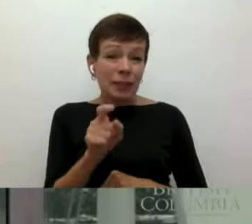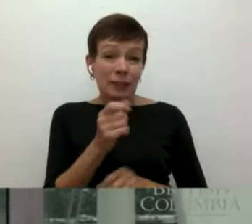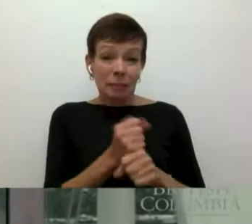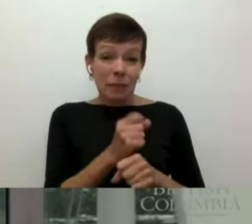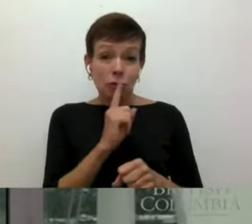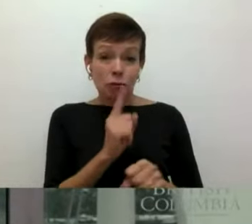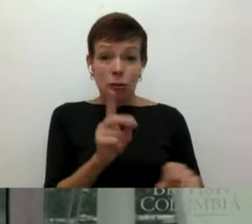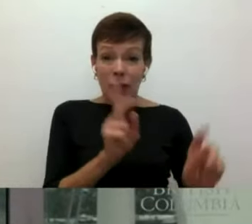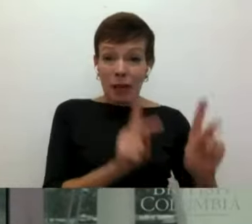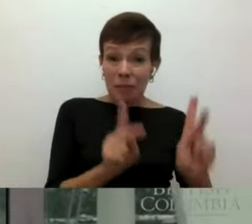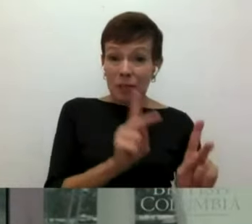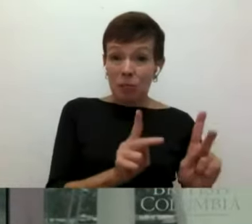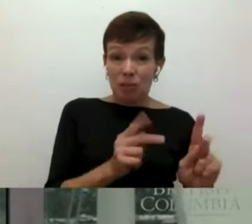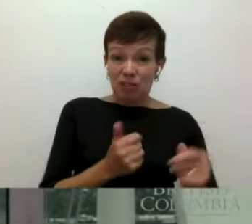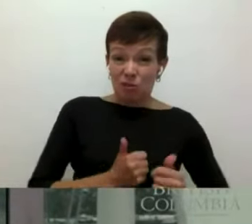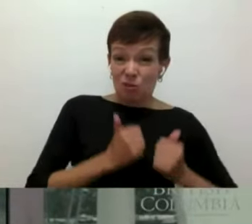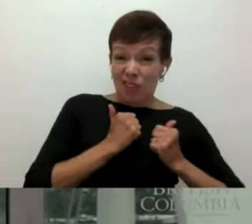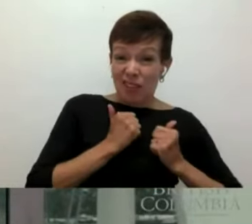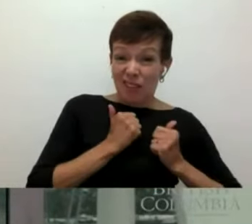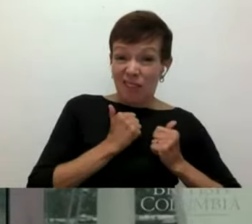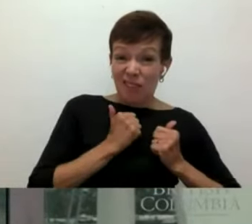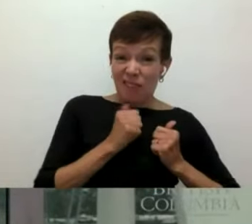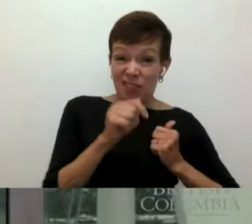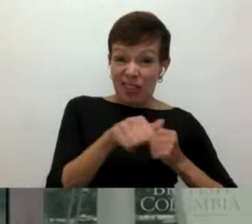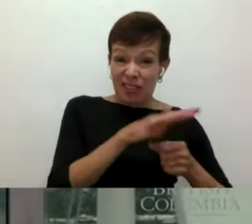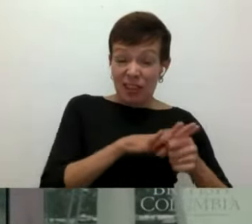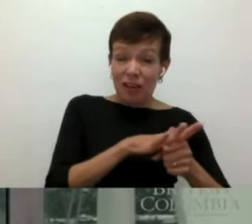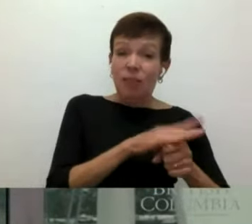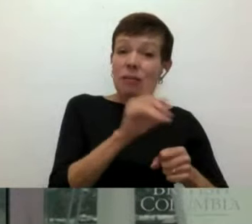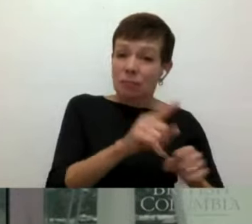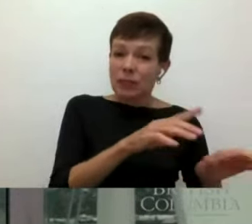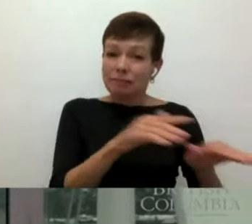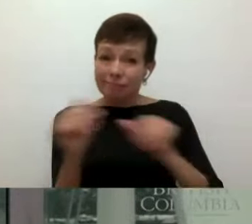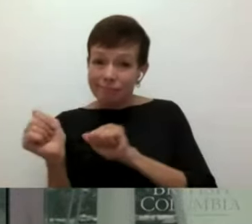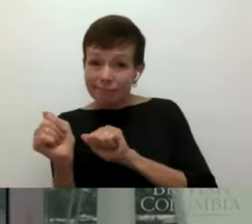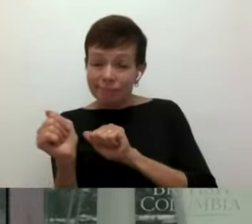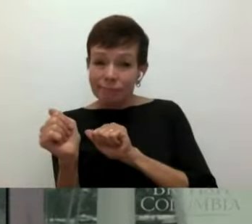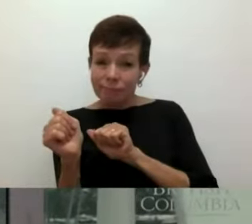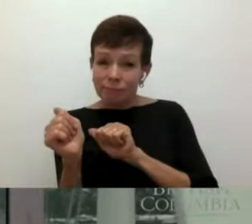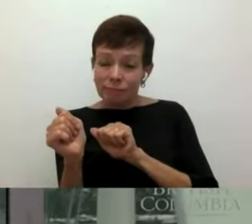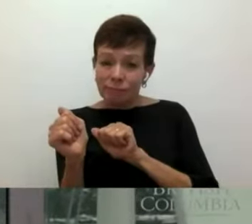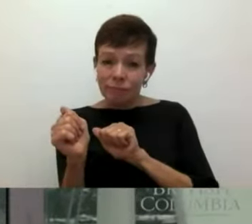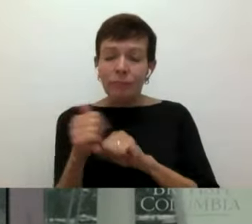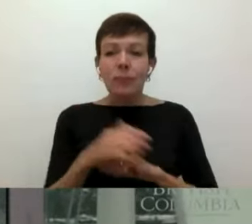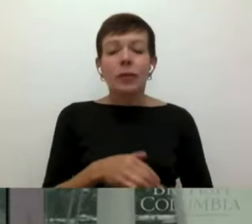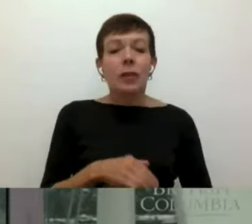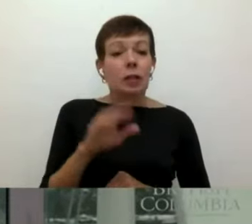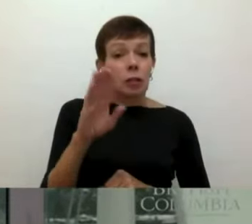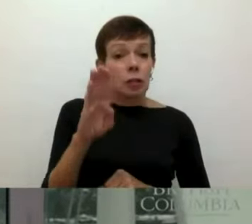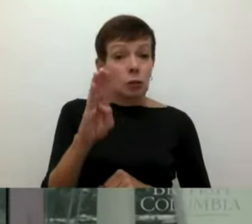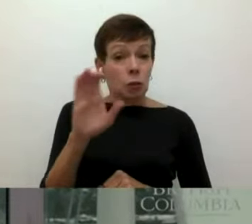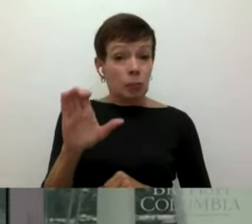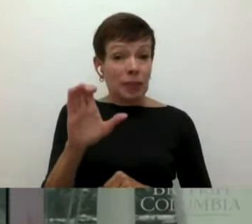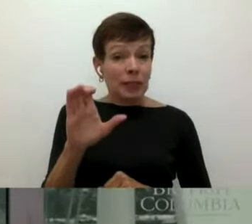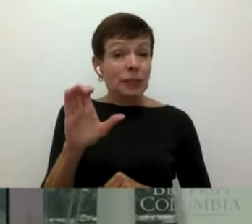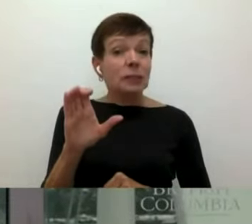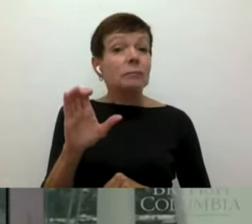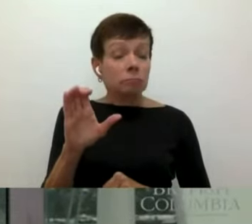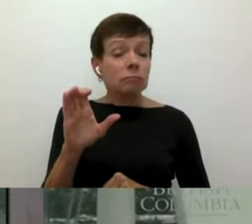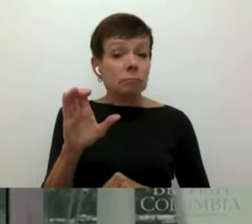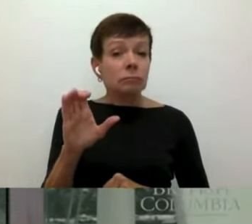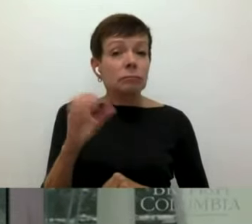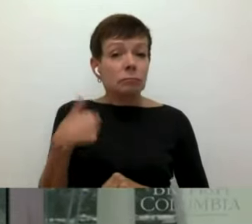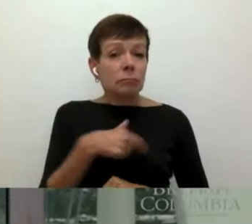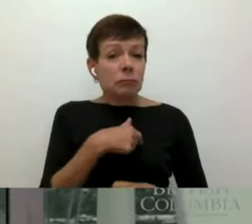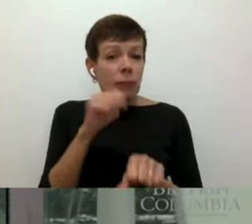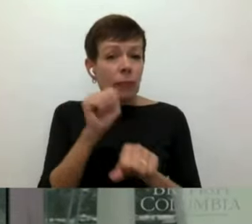that that civilians are not impacted, they need to be out of the area. So BC Wildfire Service